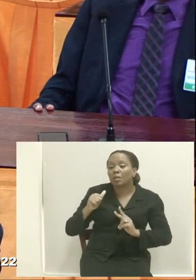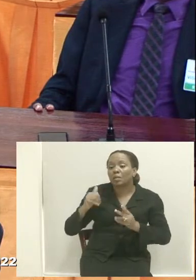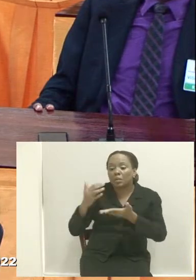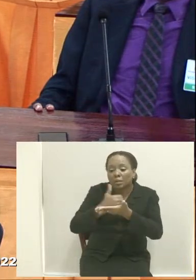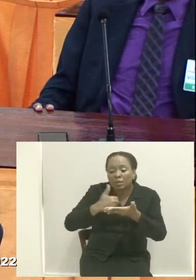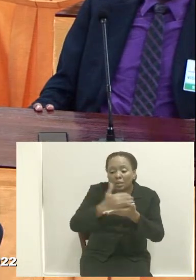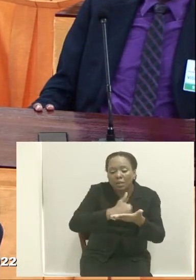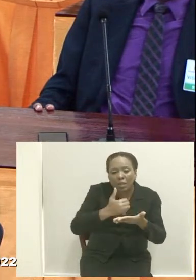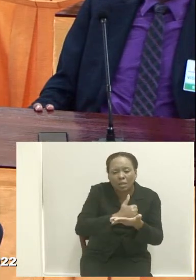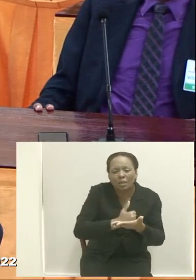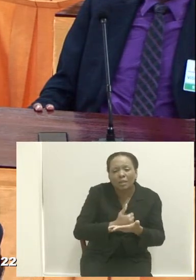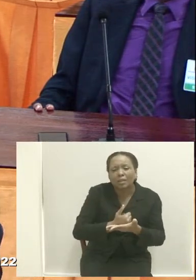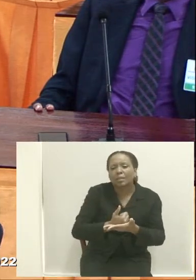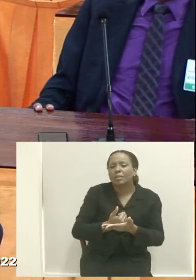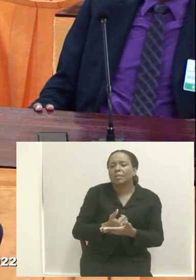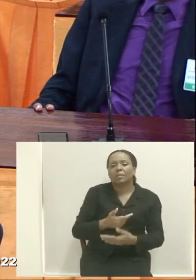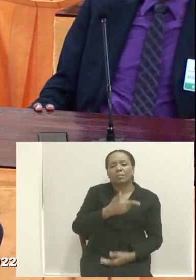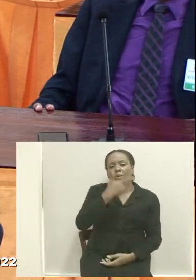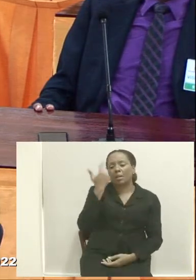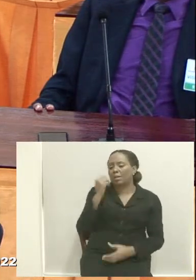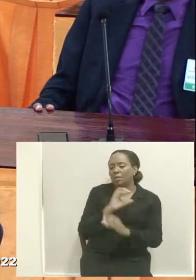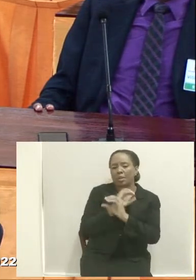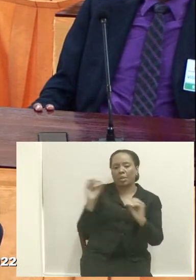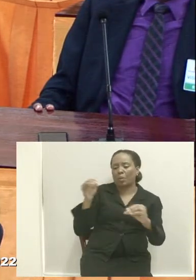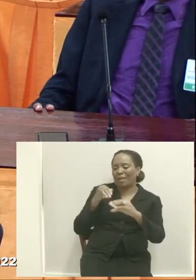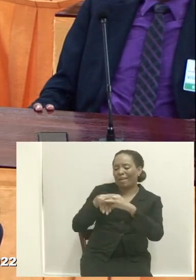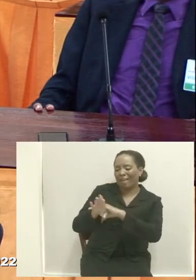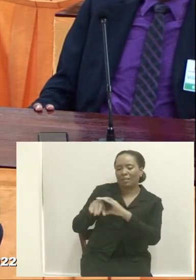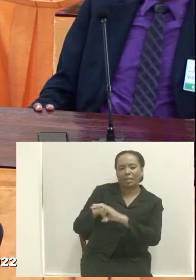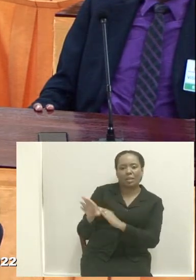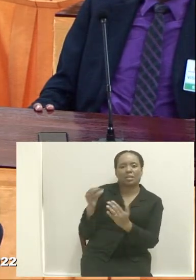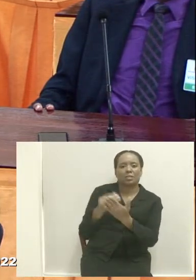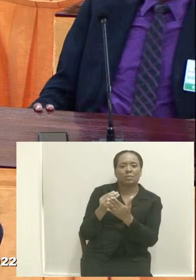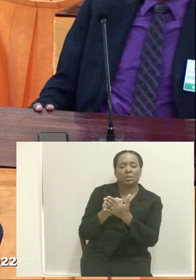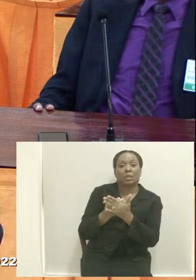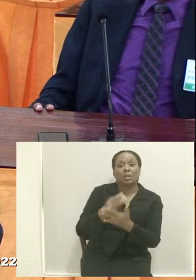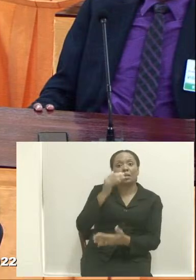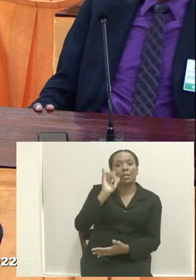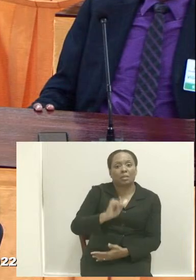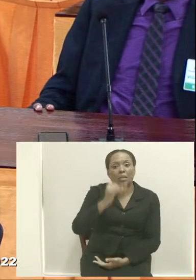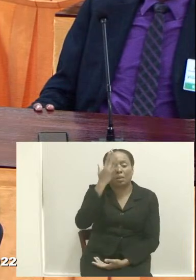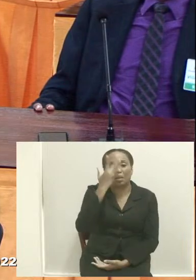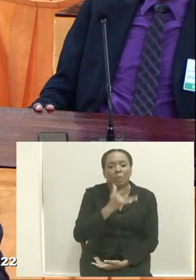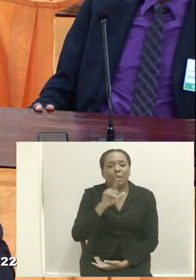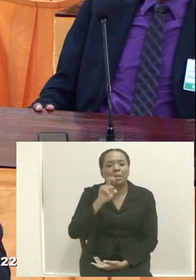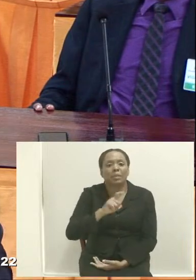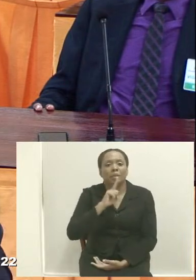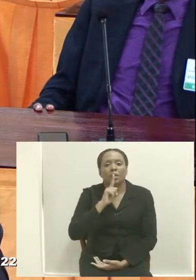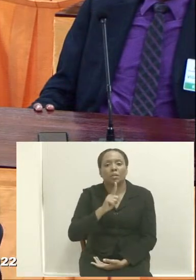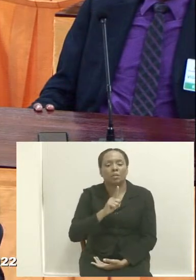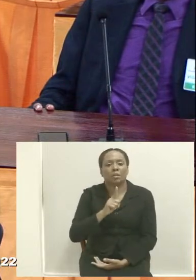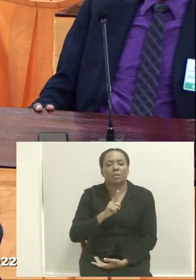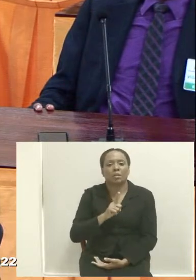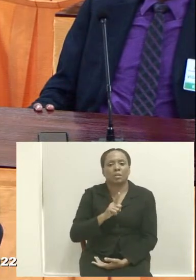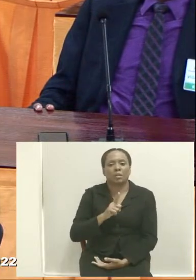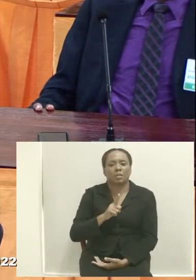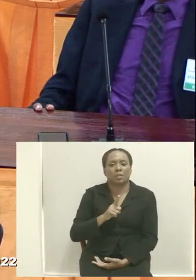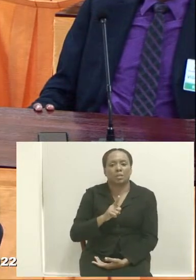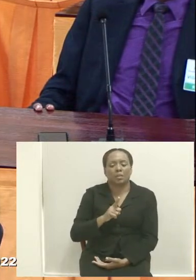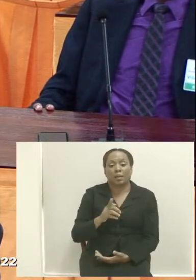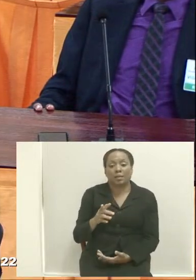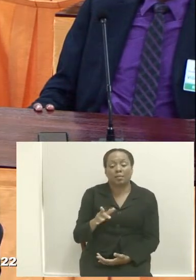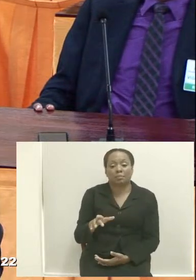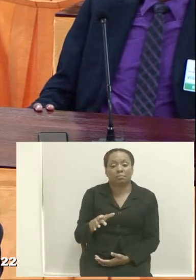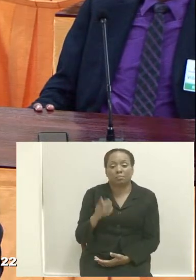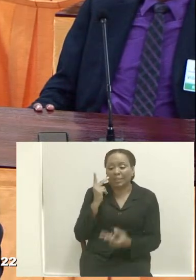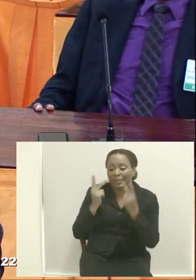community of entrepreneurs so that they can then generate employment for themselves, first of all, and for others